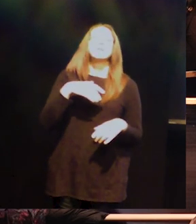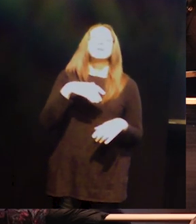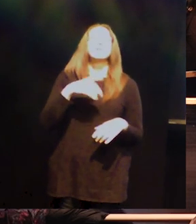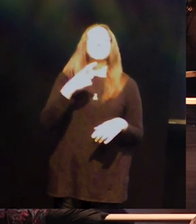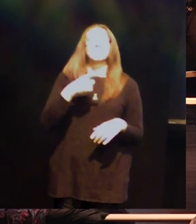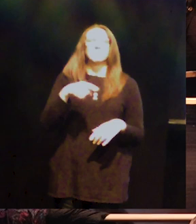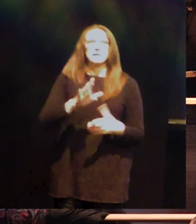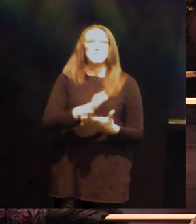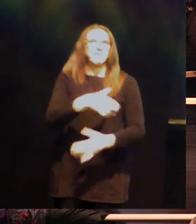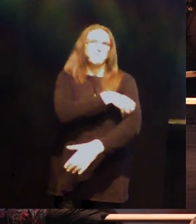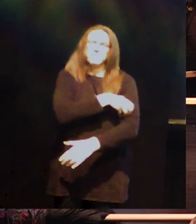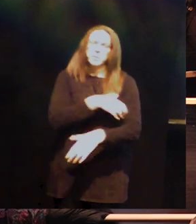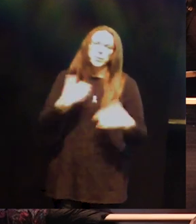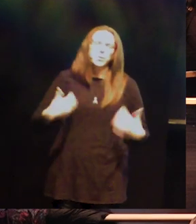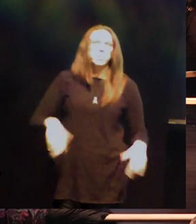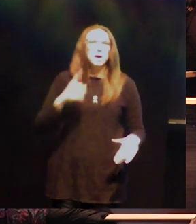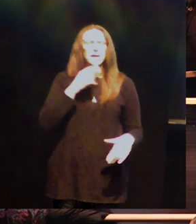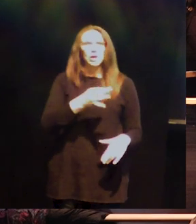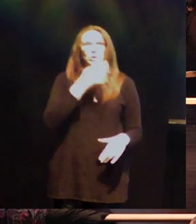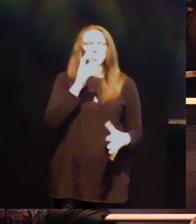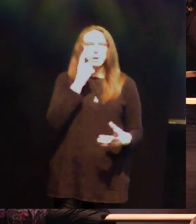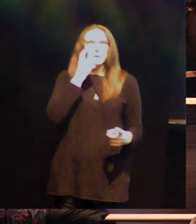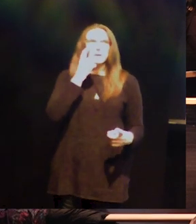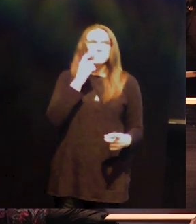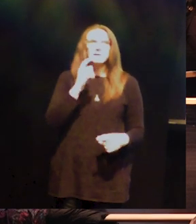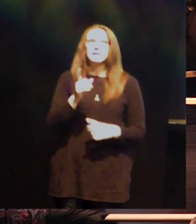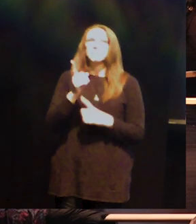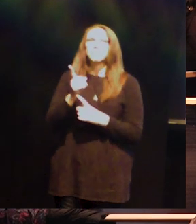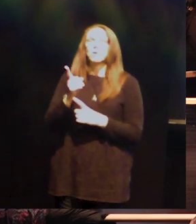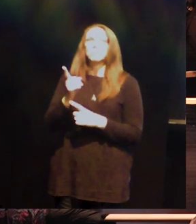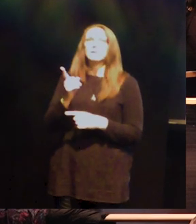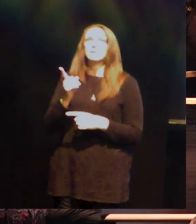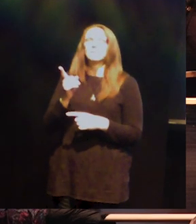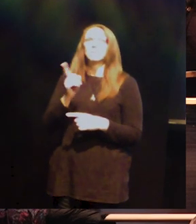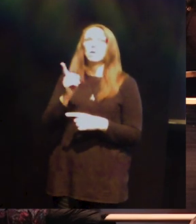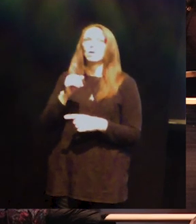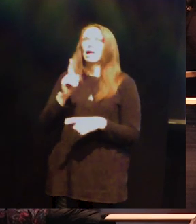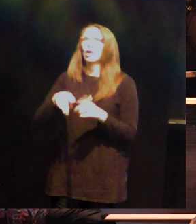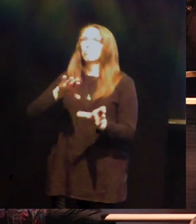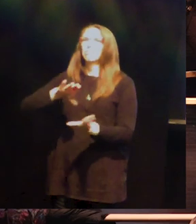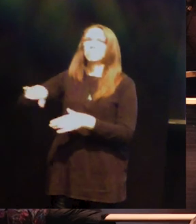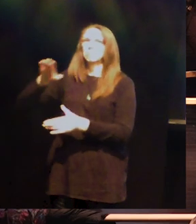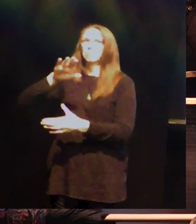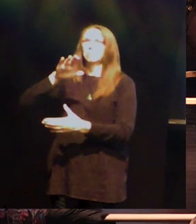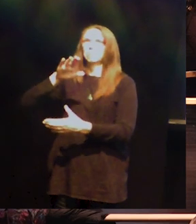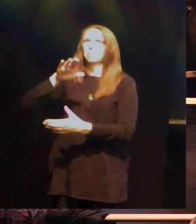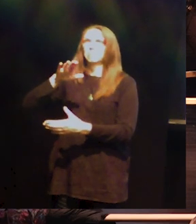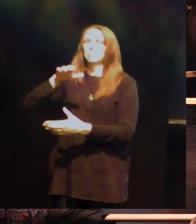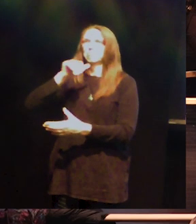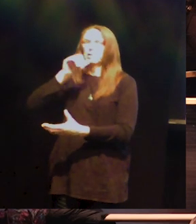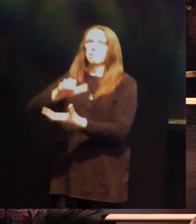time, there were certain moments where it was hard for me to suspend my disbelief. And I'm wondering if you would tell me about those